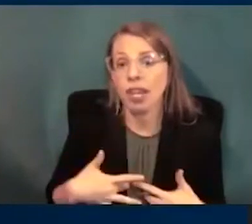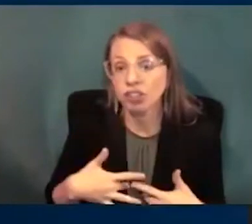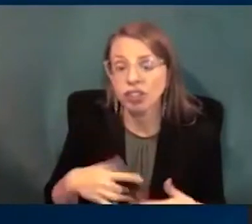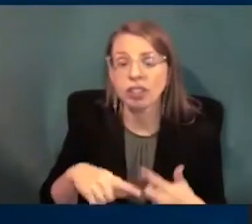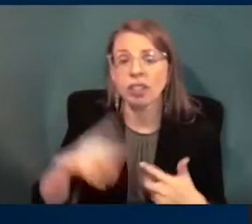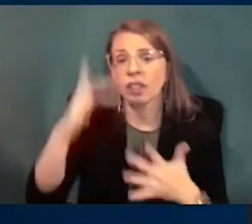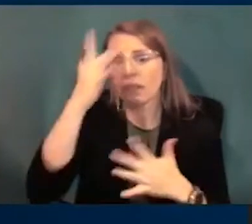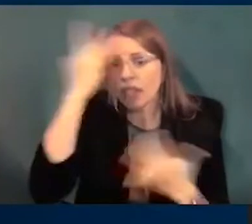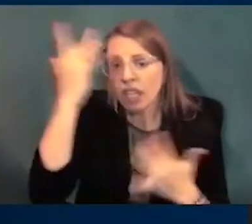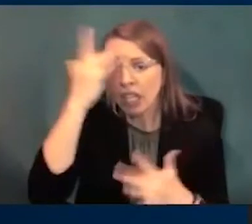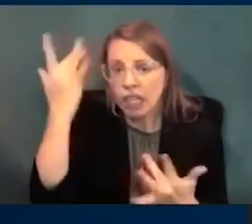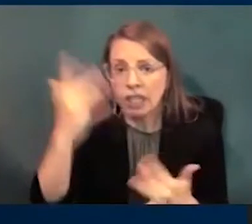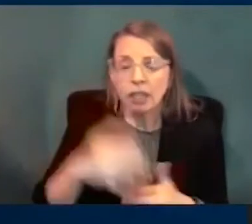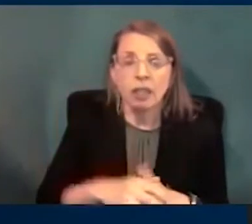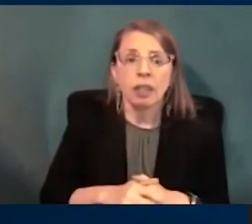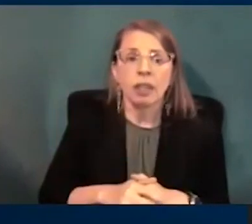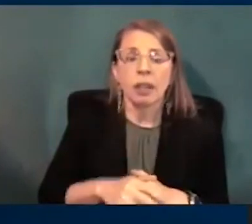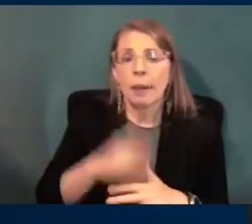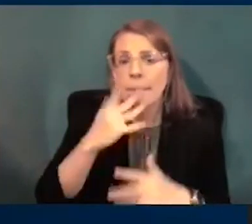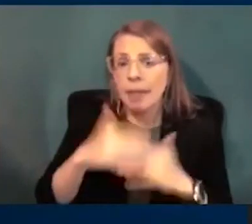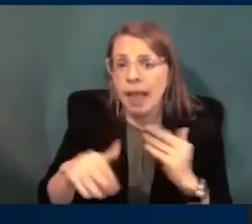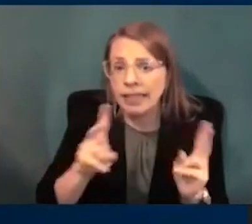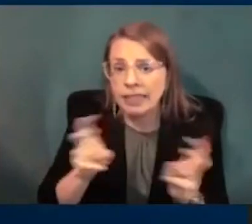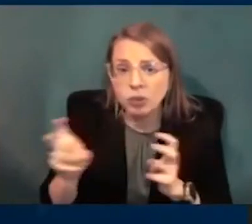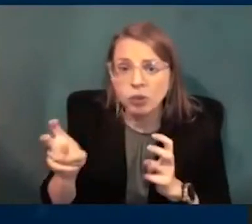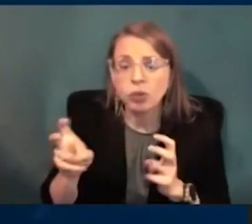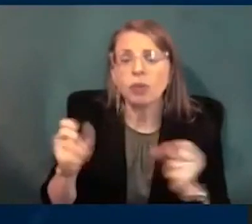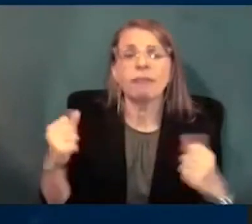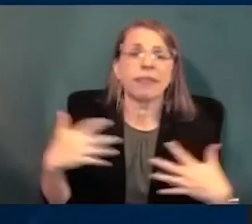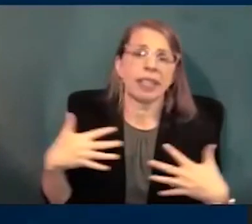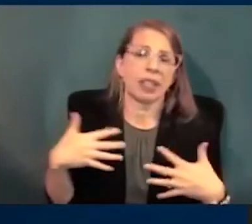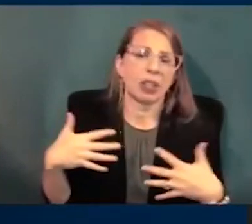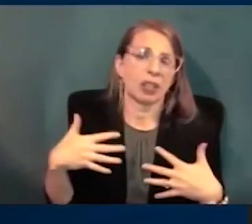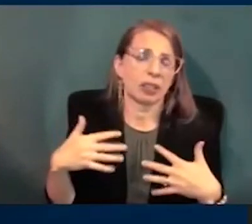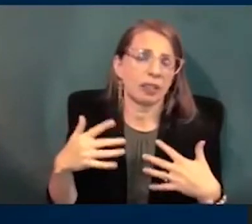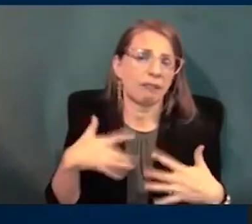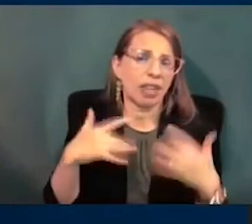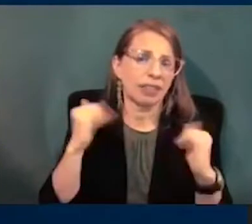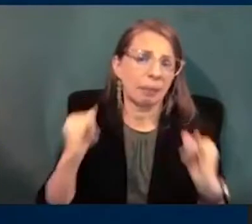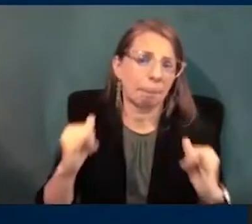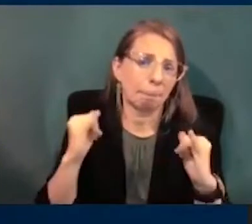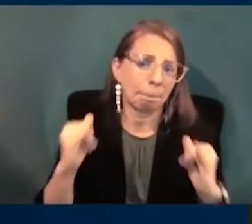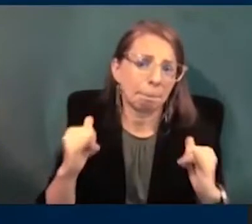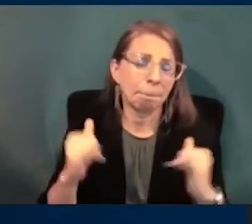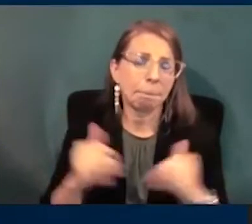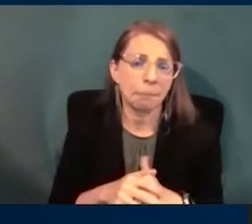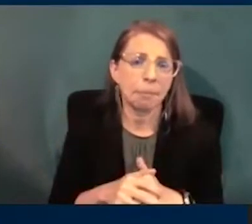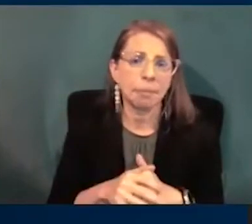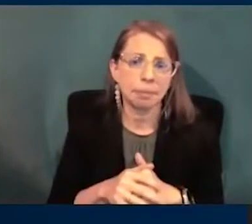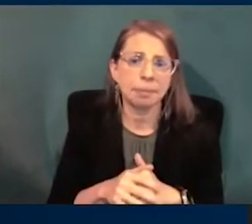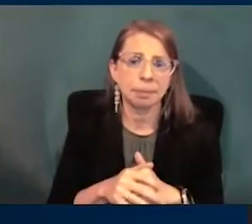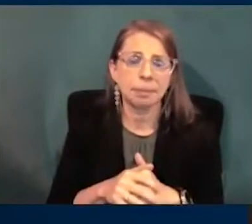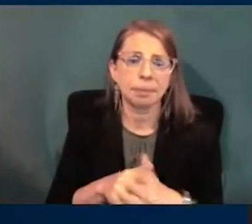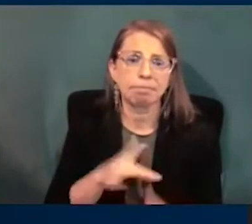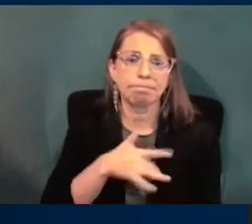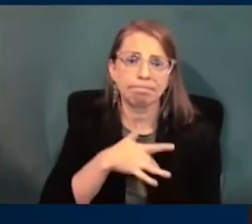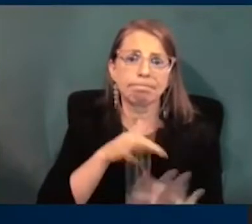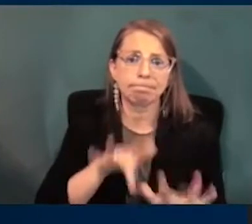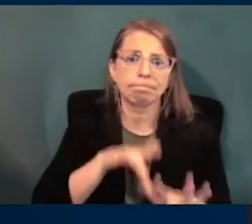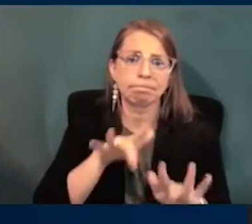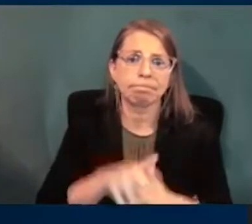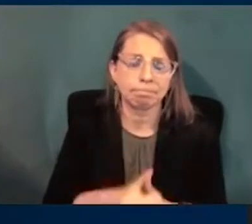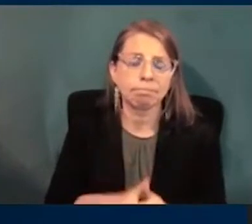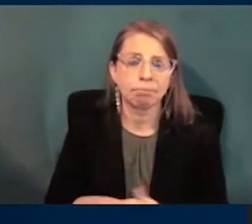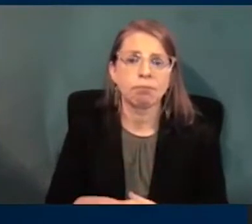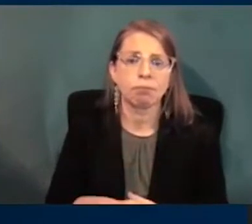forgetfulness, blood issues, and fears. They just want you to know that they sympathize with you.